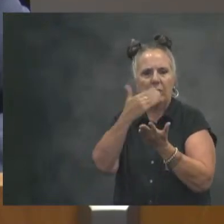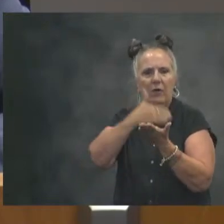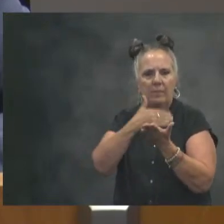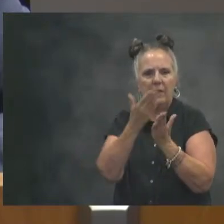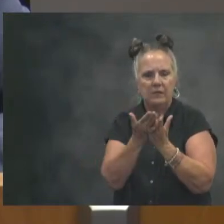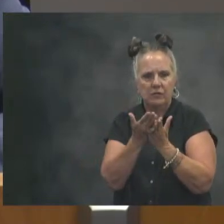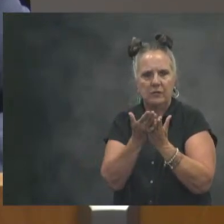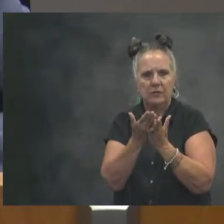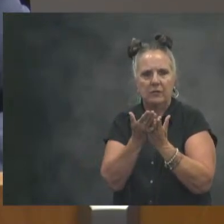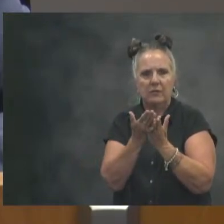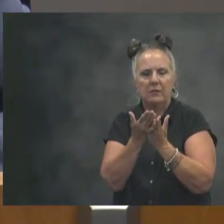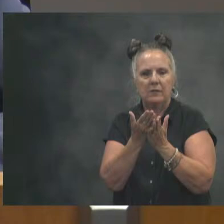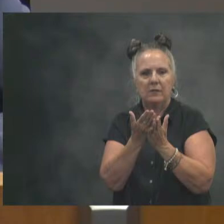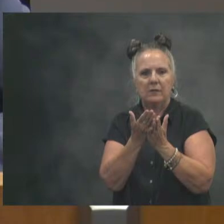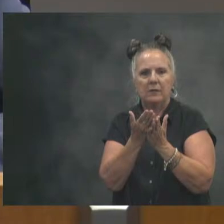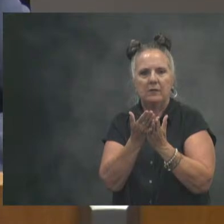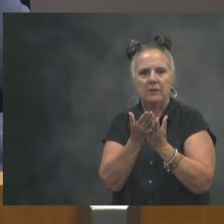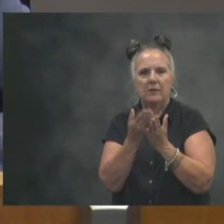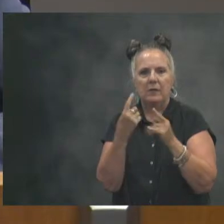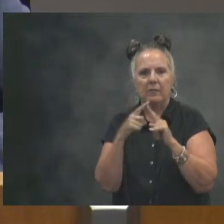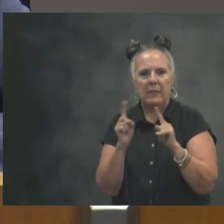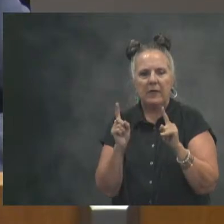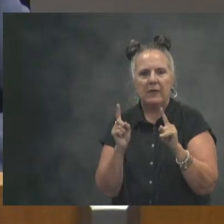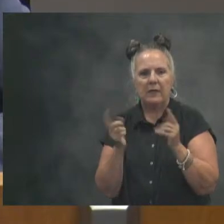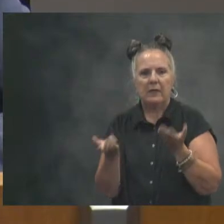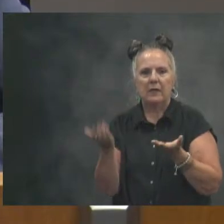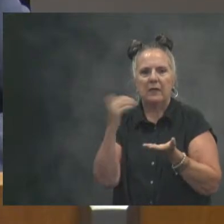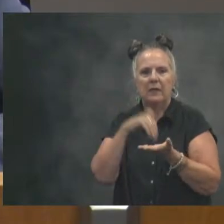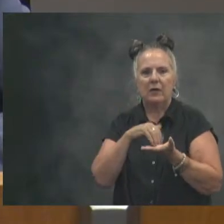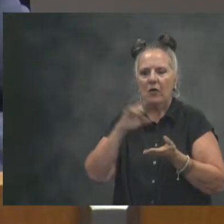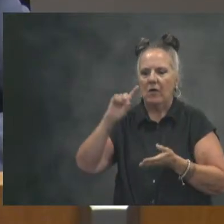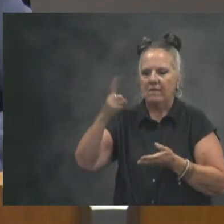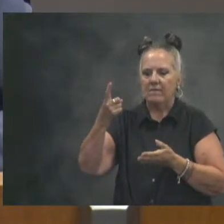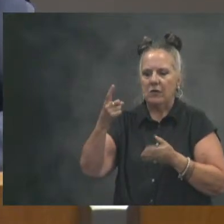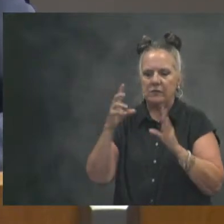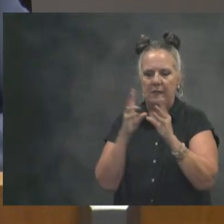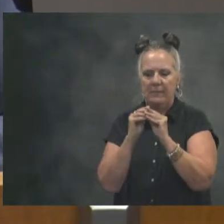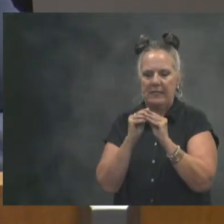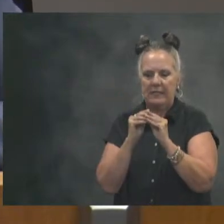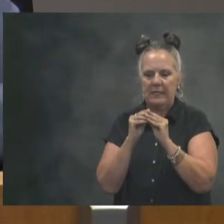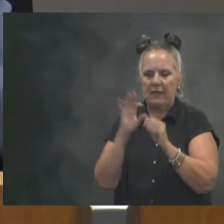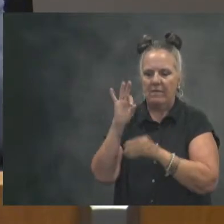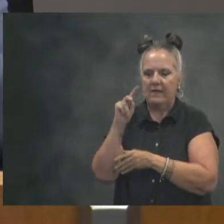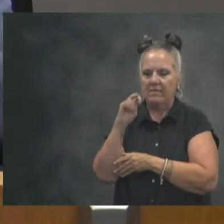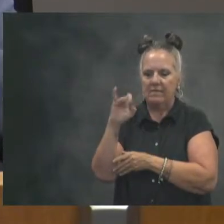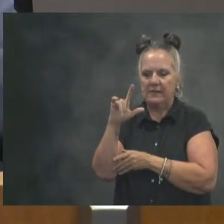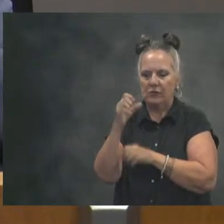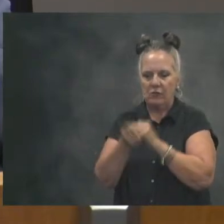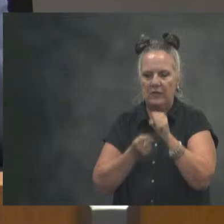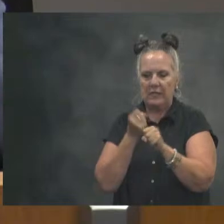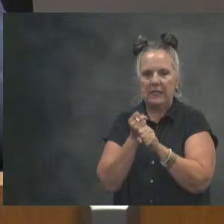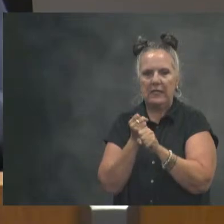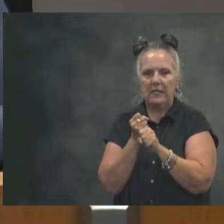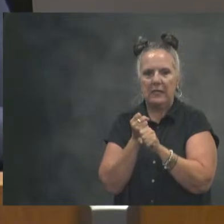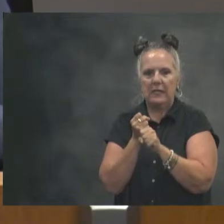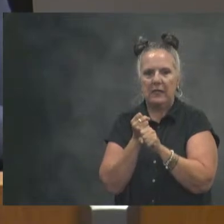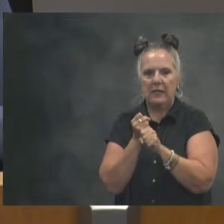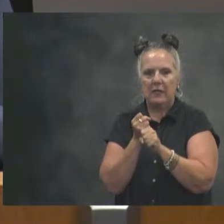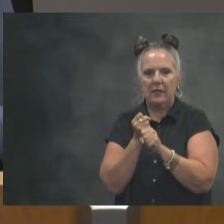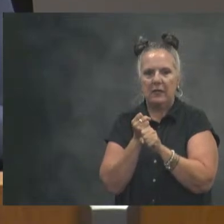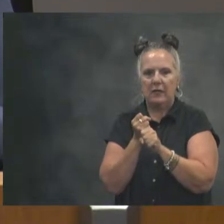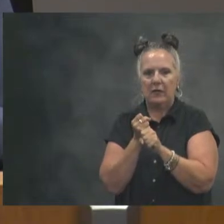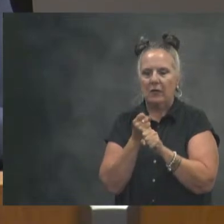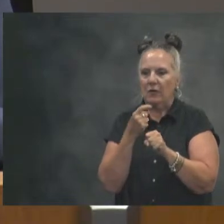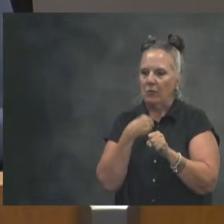budget. And here we are in the first meeting of the fiscal year after we got a bare